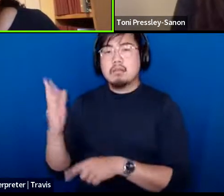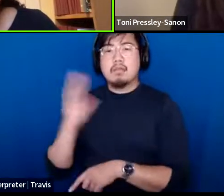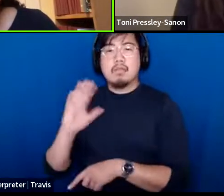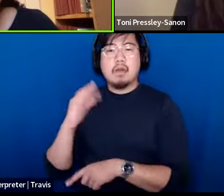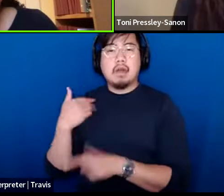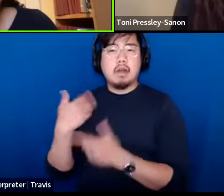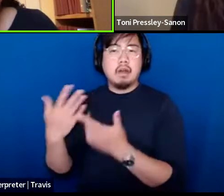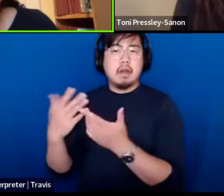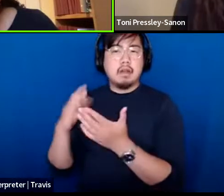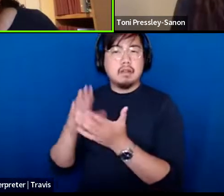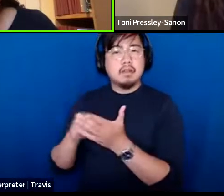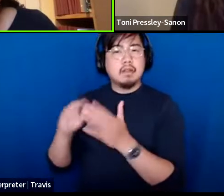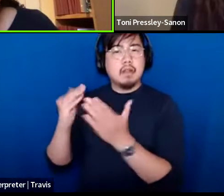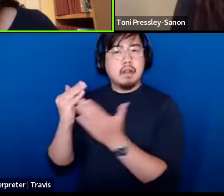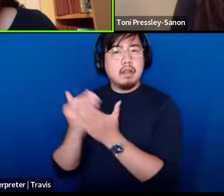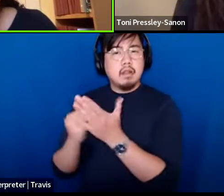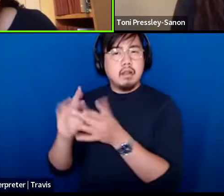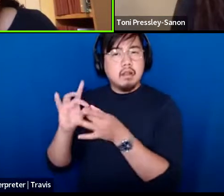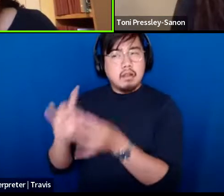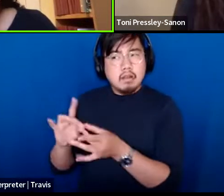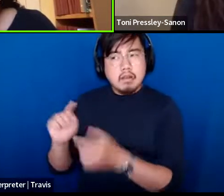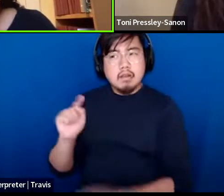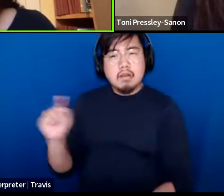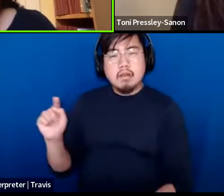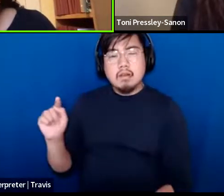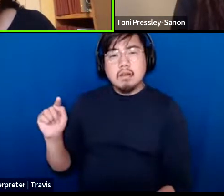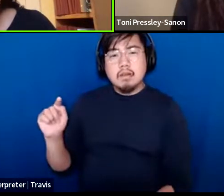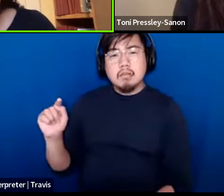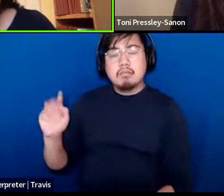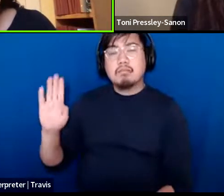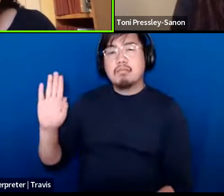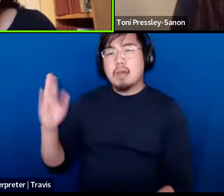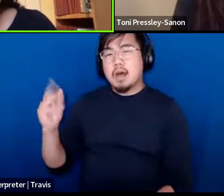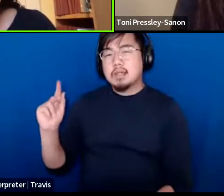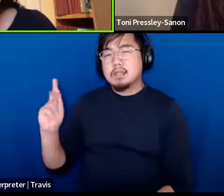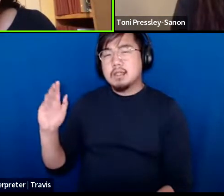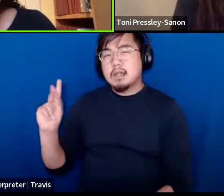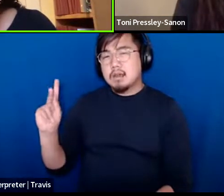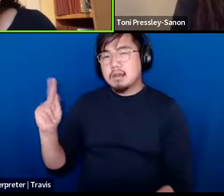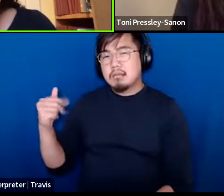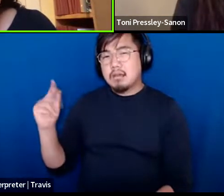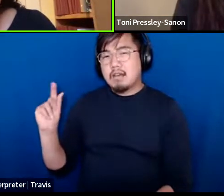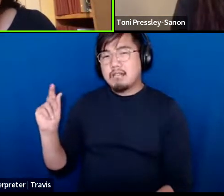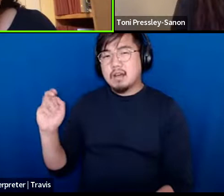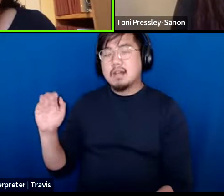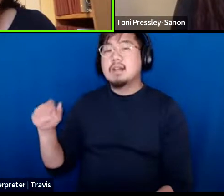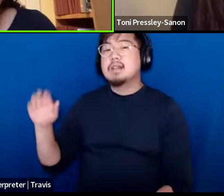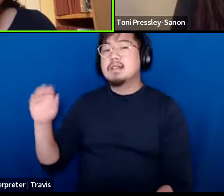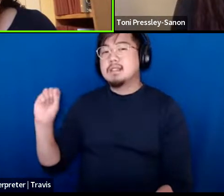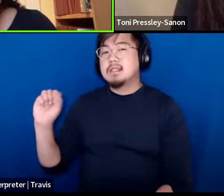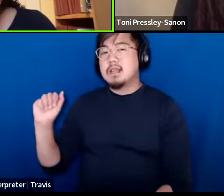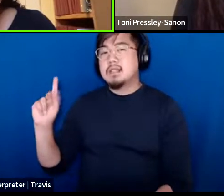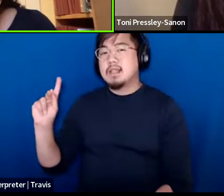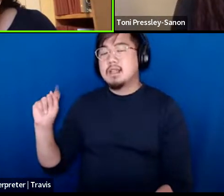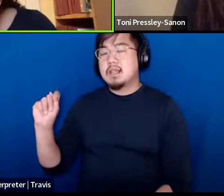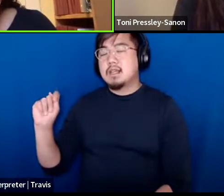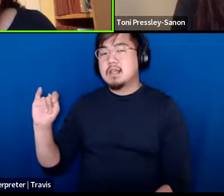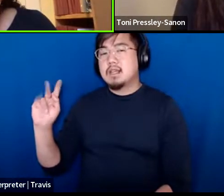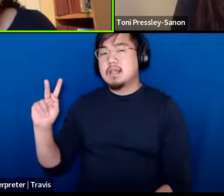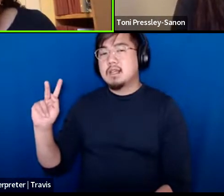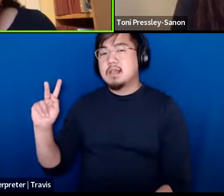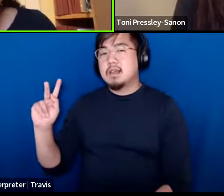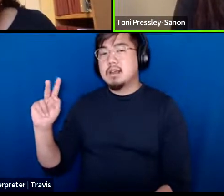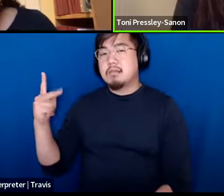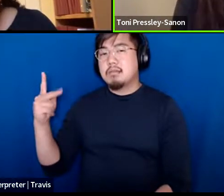actually very important, hindsight being 2020, because so much of the Satipatthana Sutta is about working with the